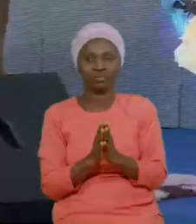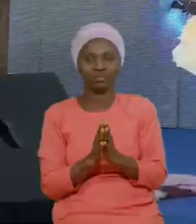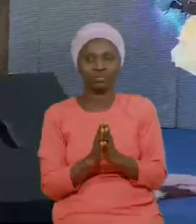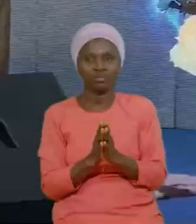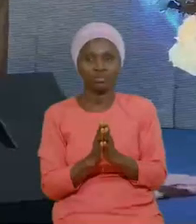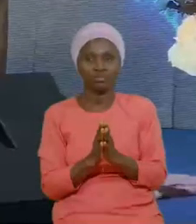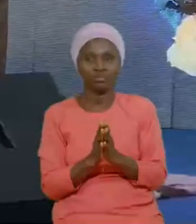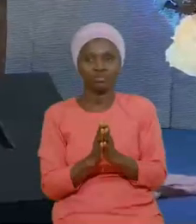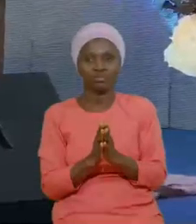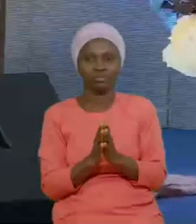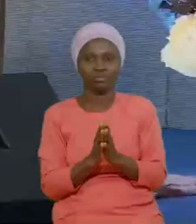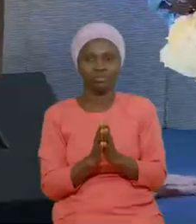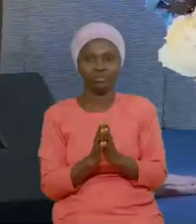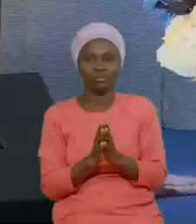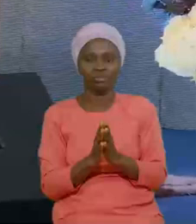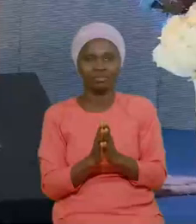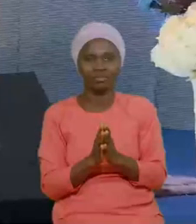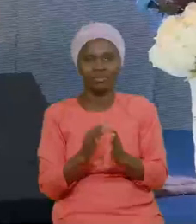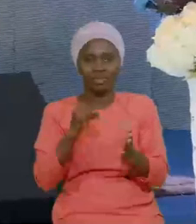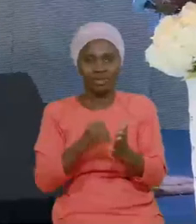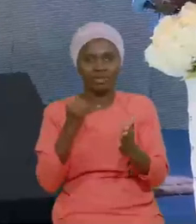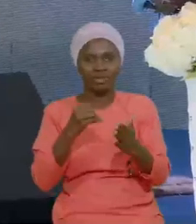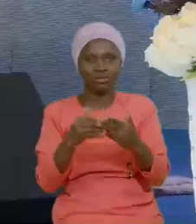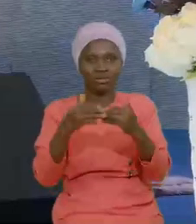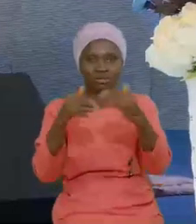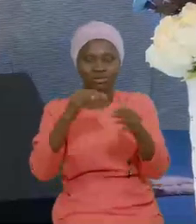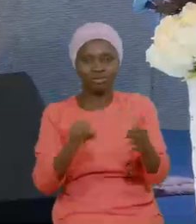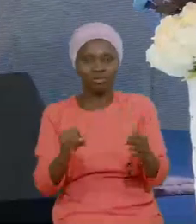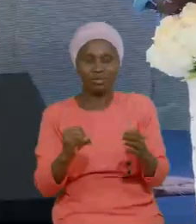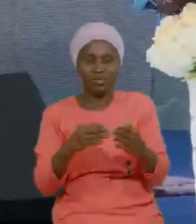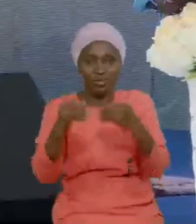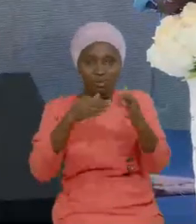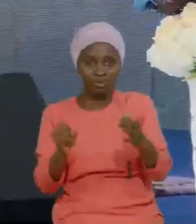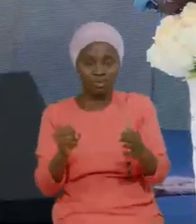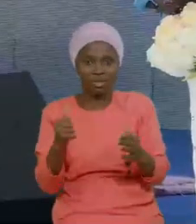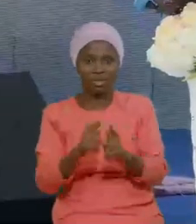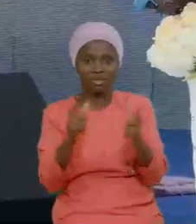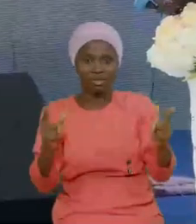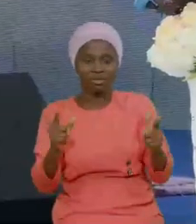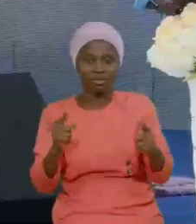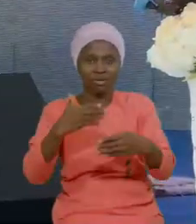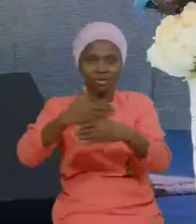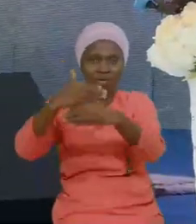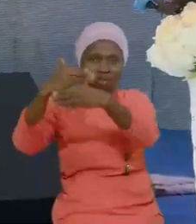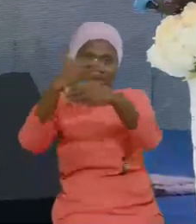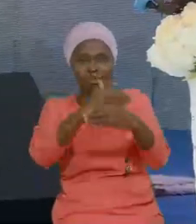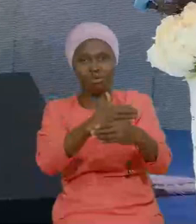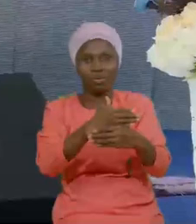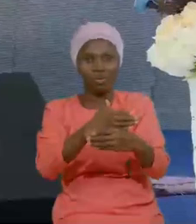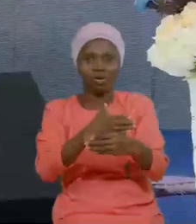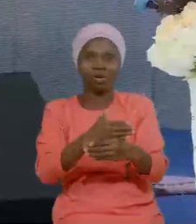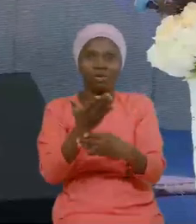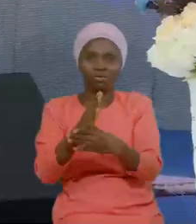It builds a great wall, deep, thick, and high, between man